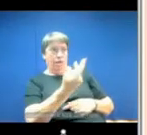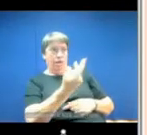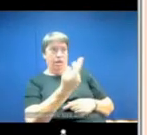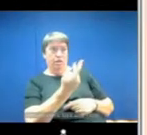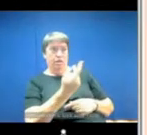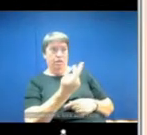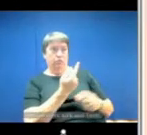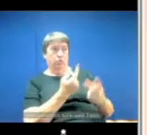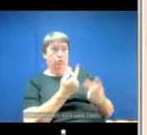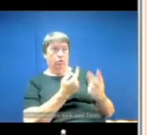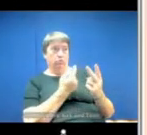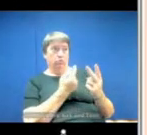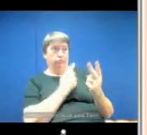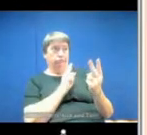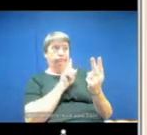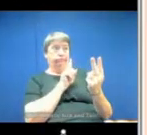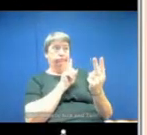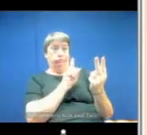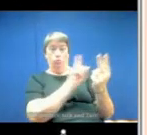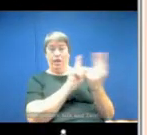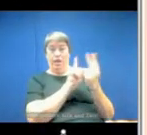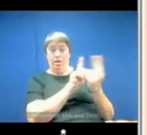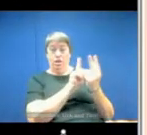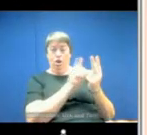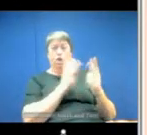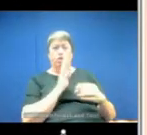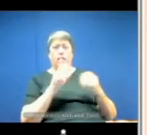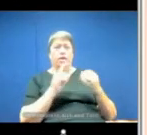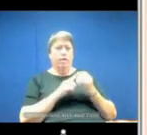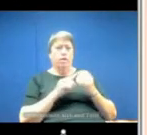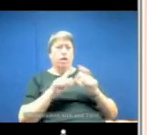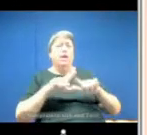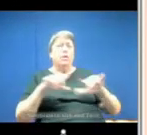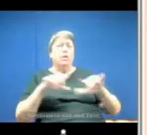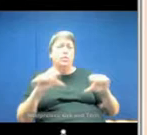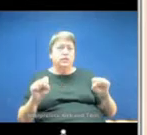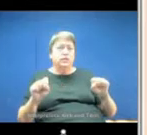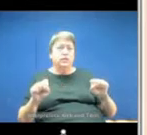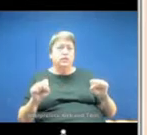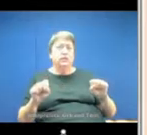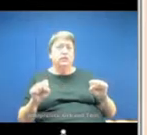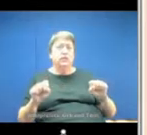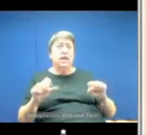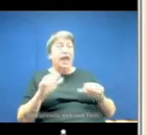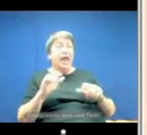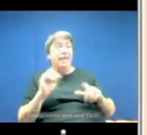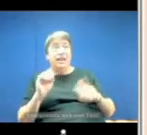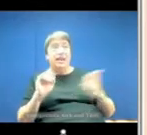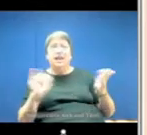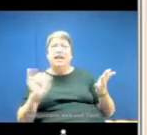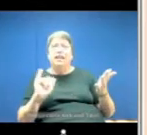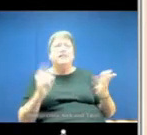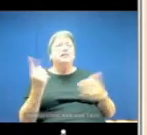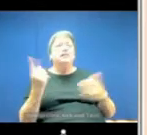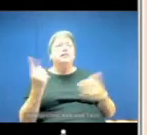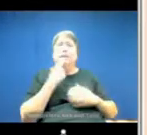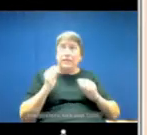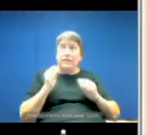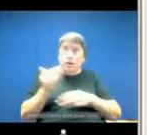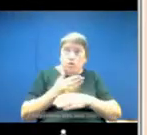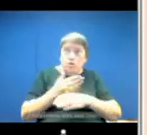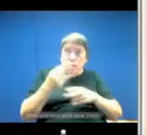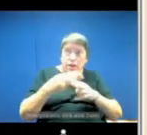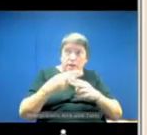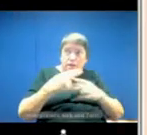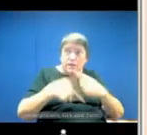proceedings interpreter. And ask if you can share name signs. Yes, that's a completely proper thing to do, is to share